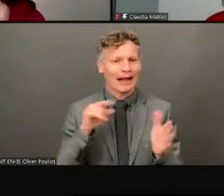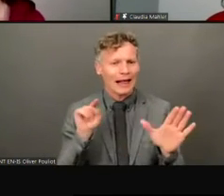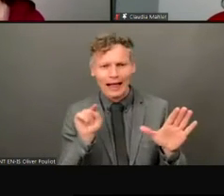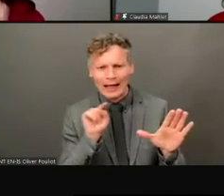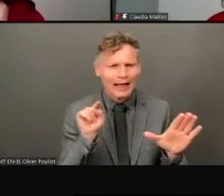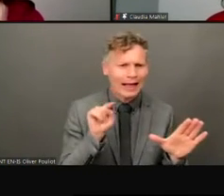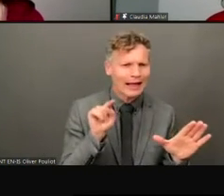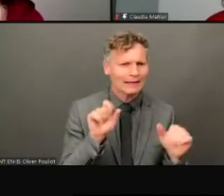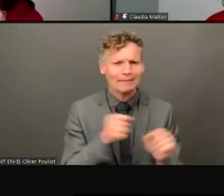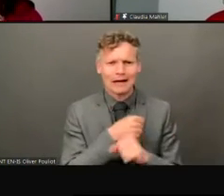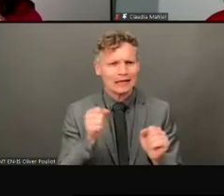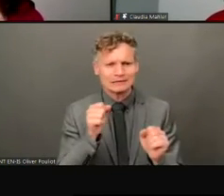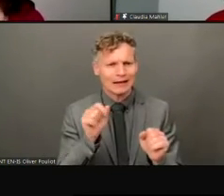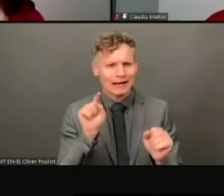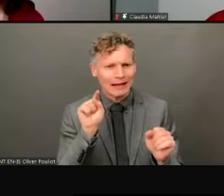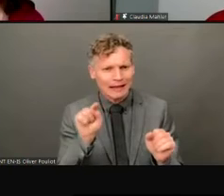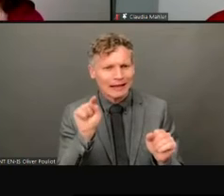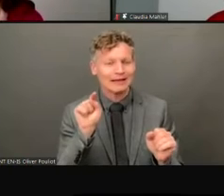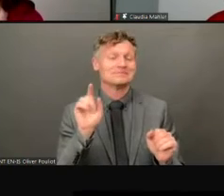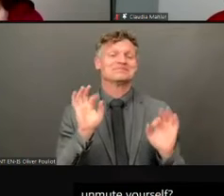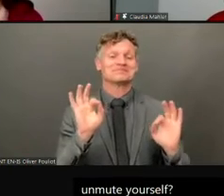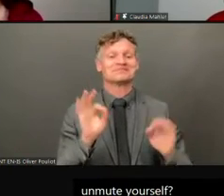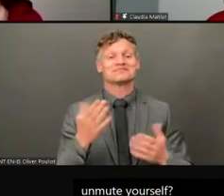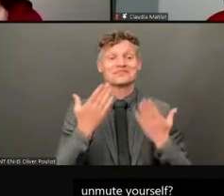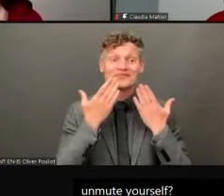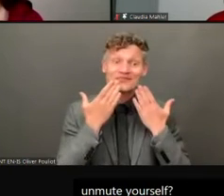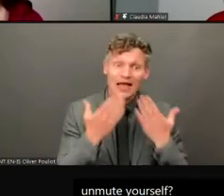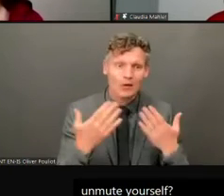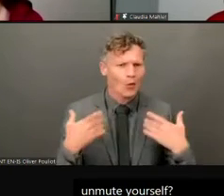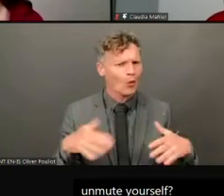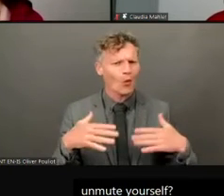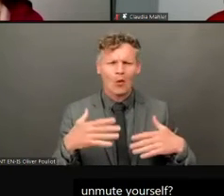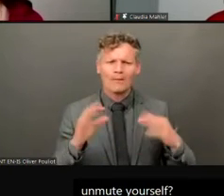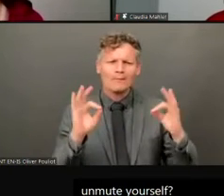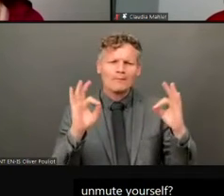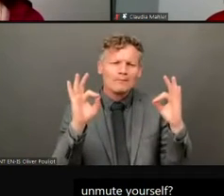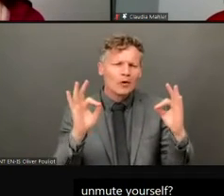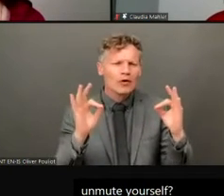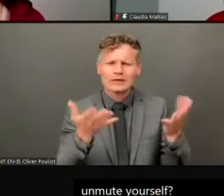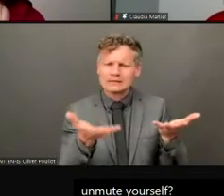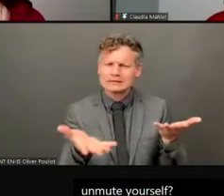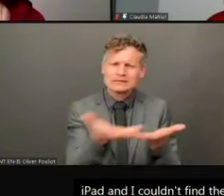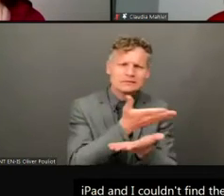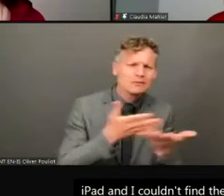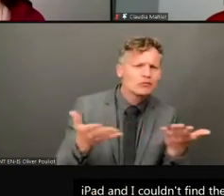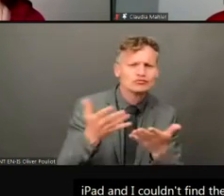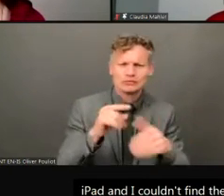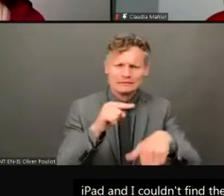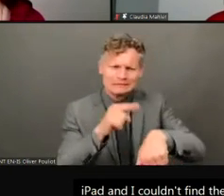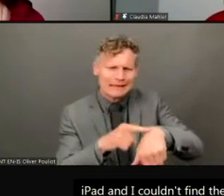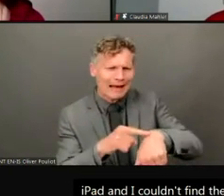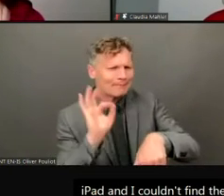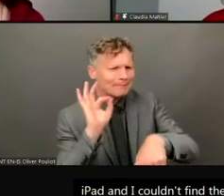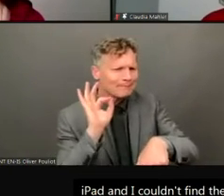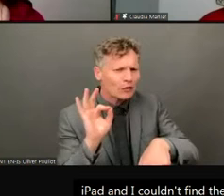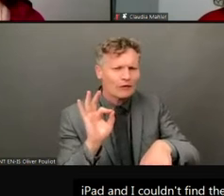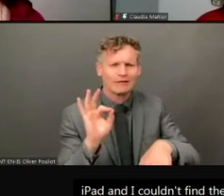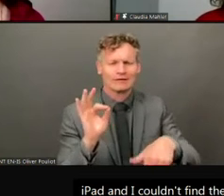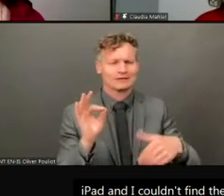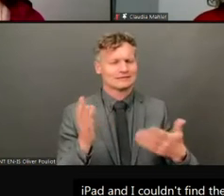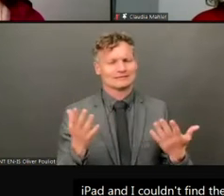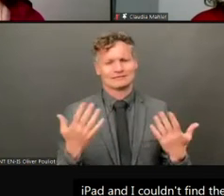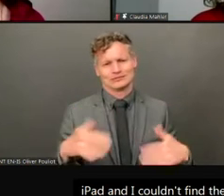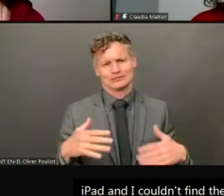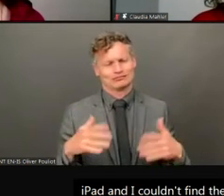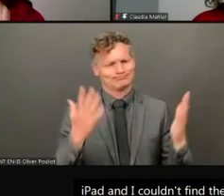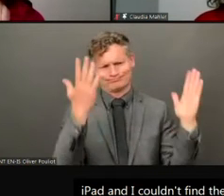Thank you so much for such a rich and timely discussion. Nina, fantastic job. Claudia, Jared, thank